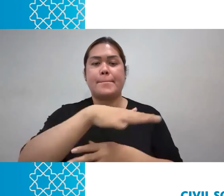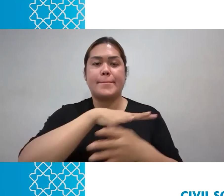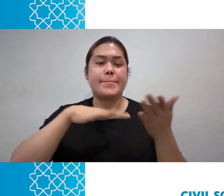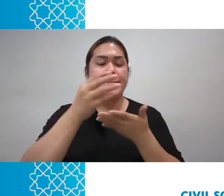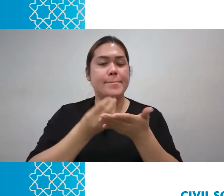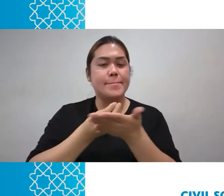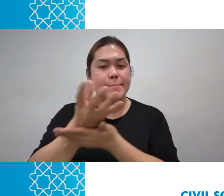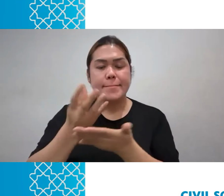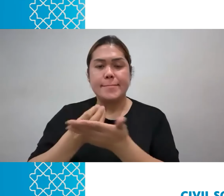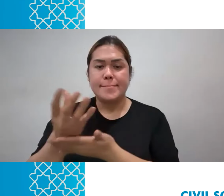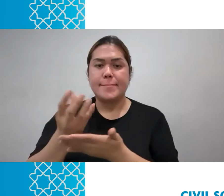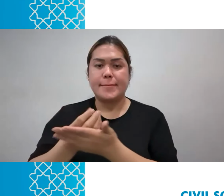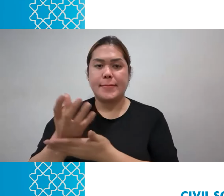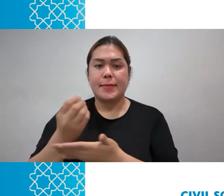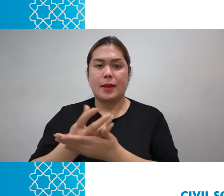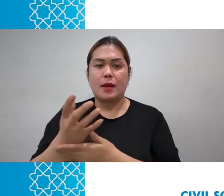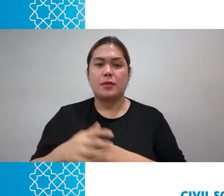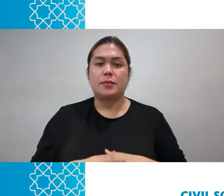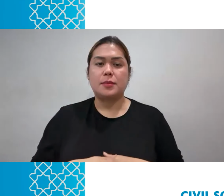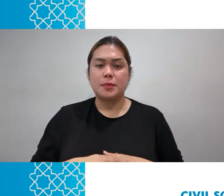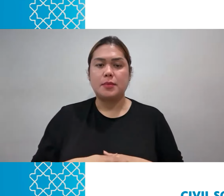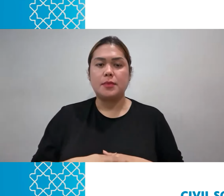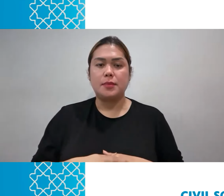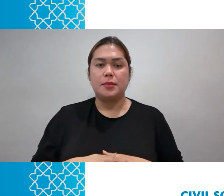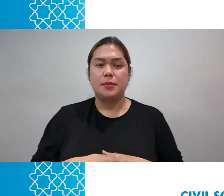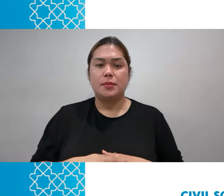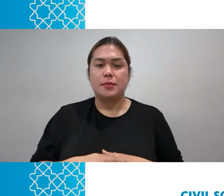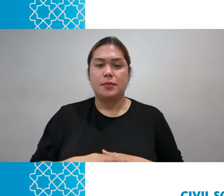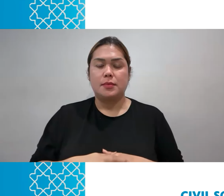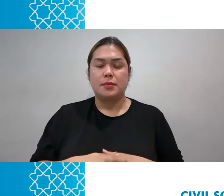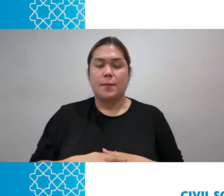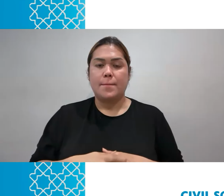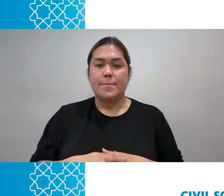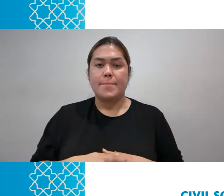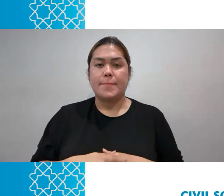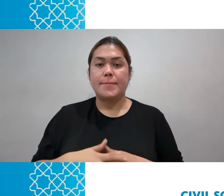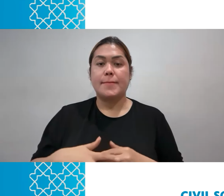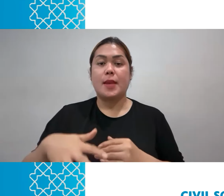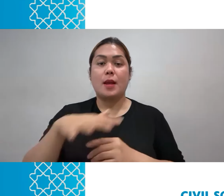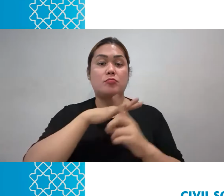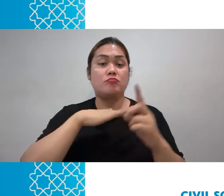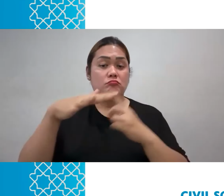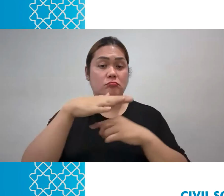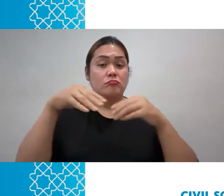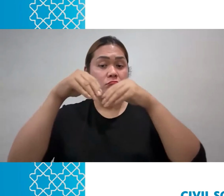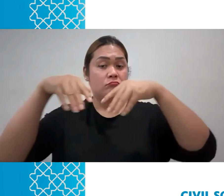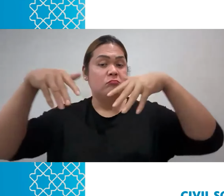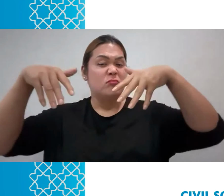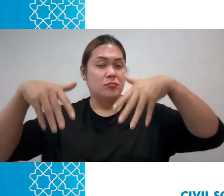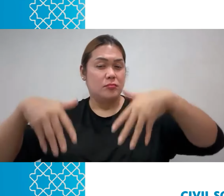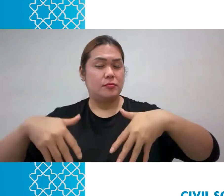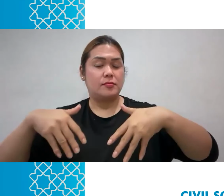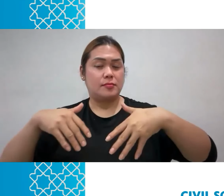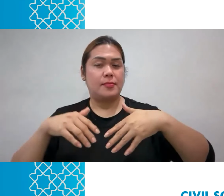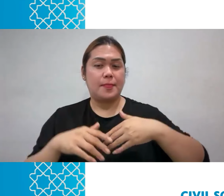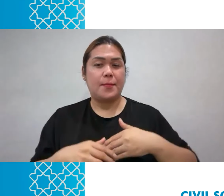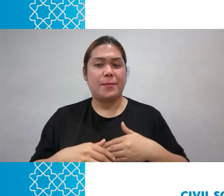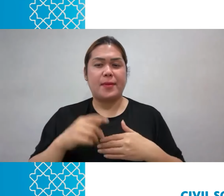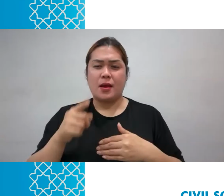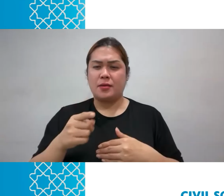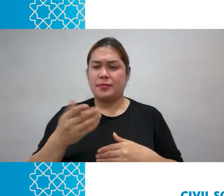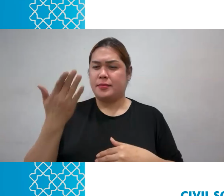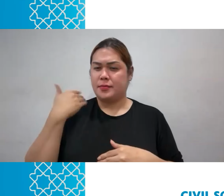So, and the new environmental and social framework got effective just this January.